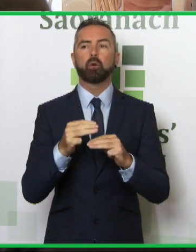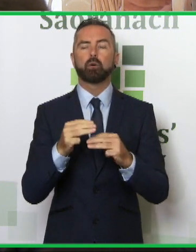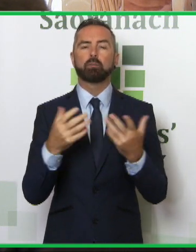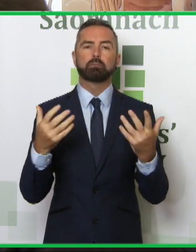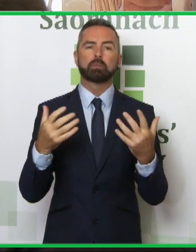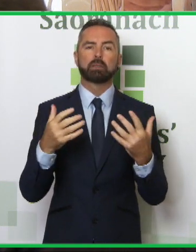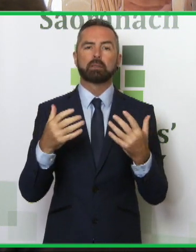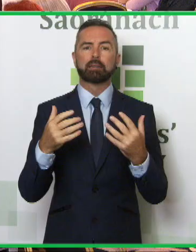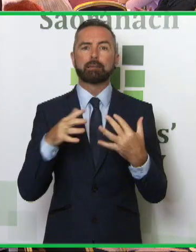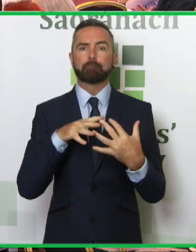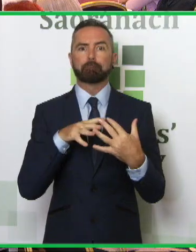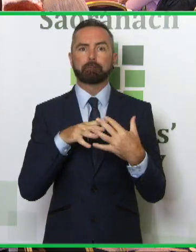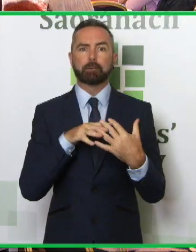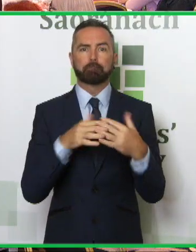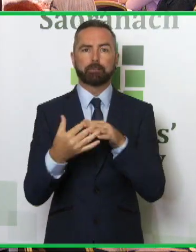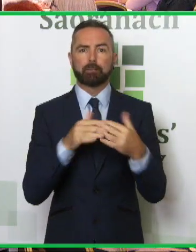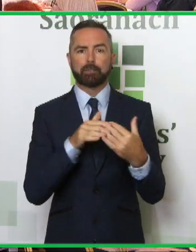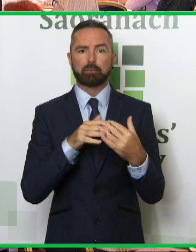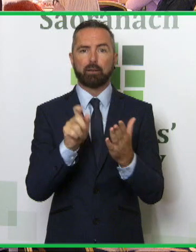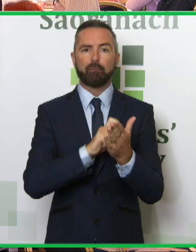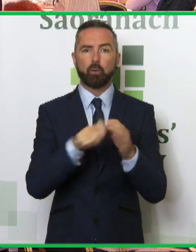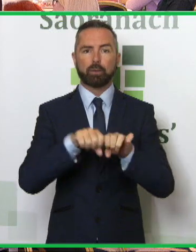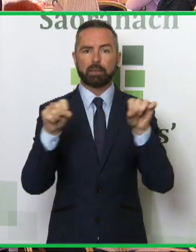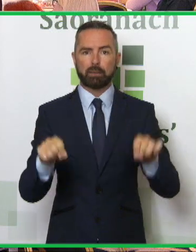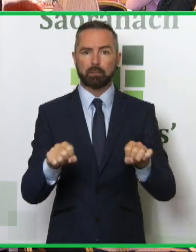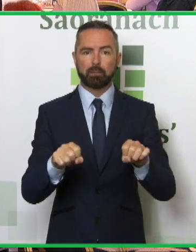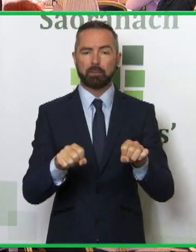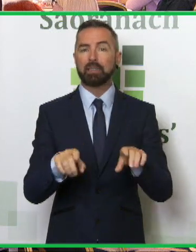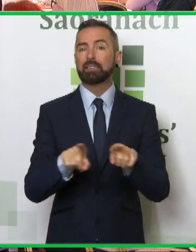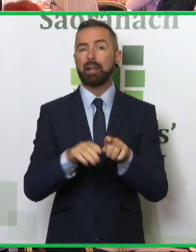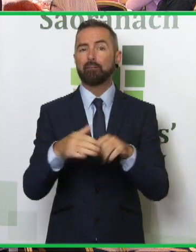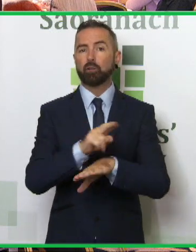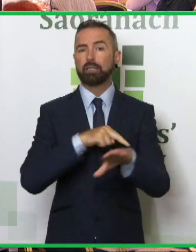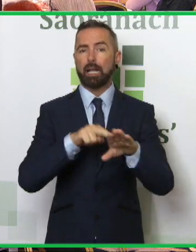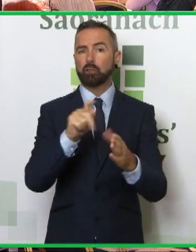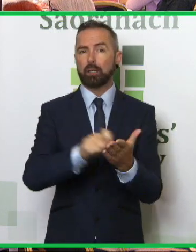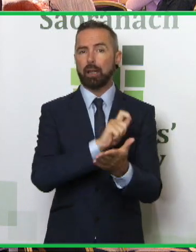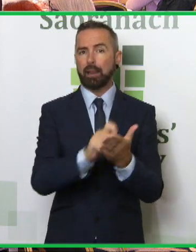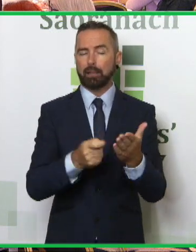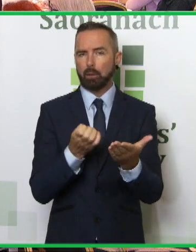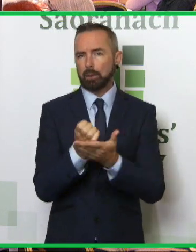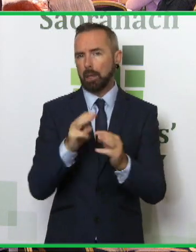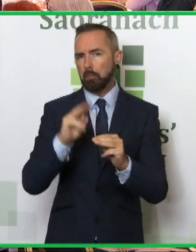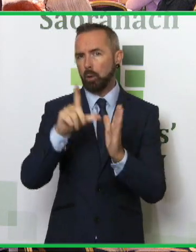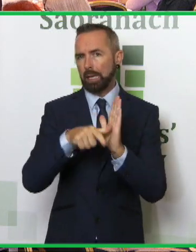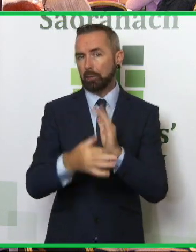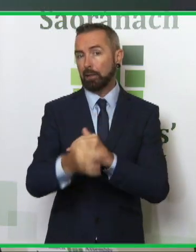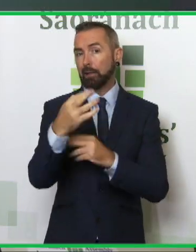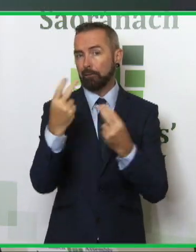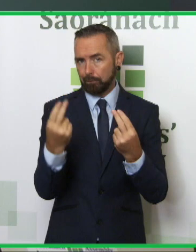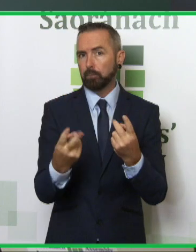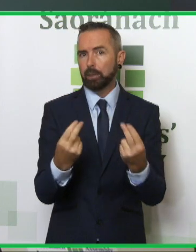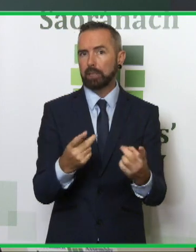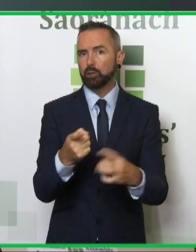sophisticated voting method, which is basically the method we use for national elections. And I'll explain that in a bit more detail when we get to it. But for